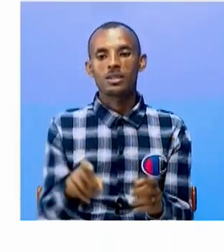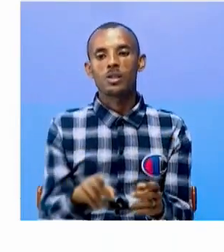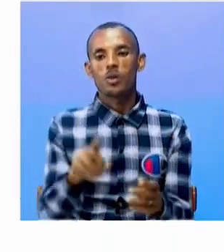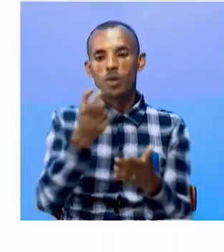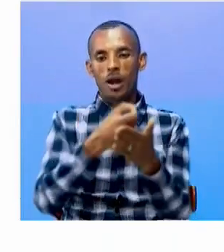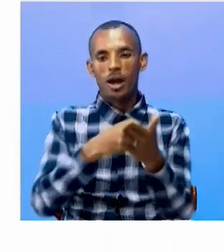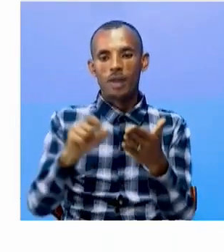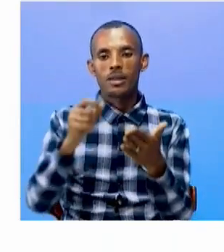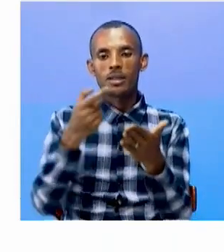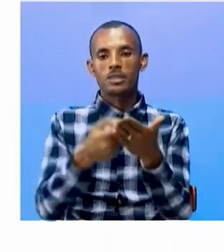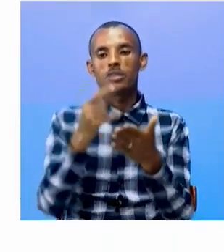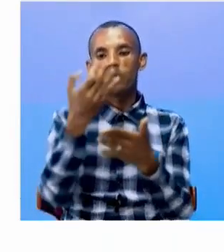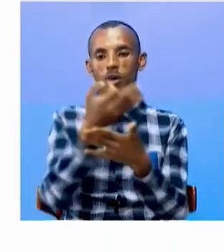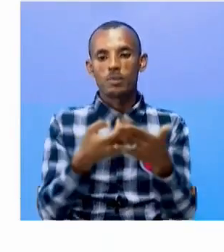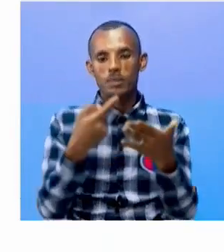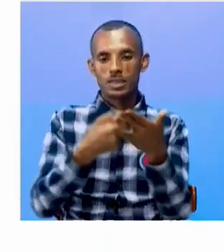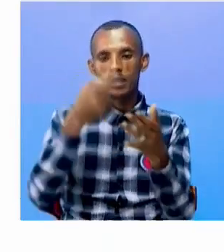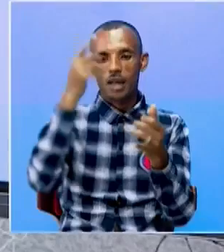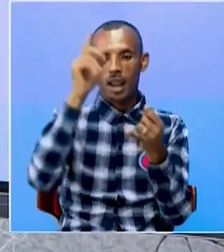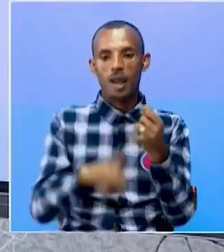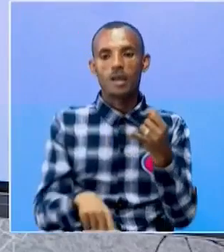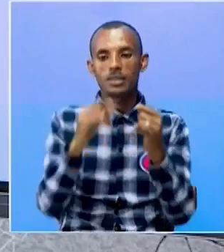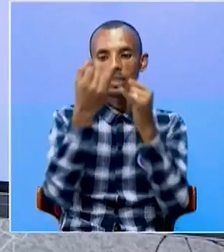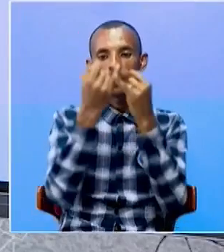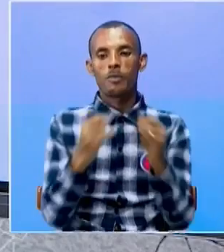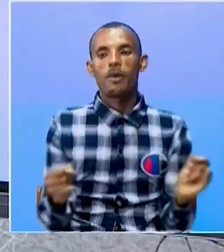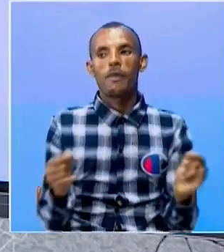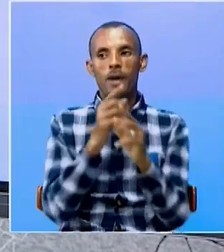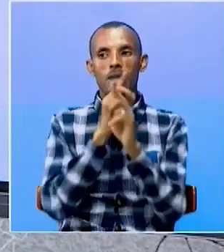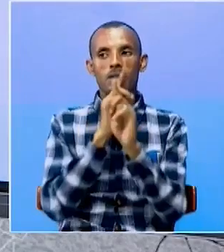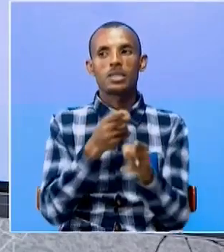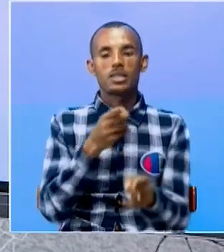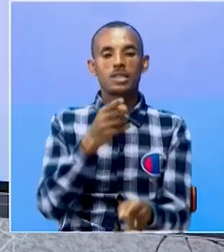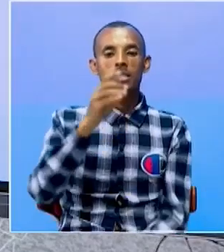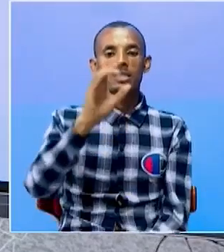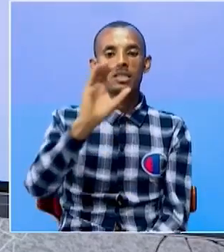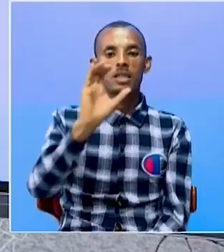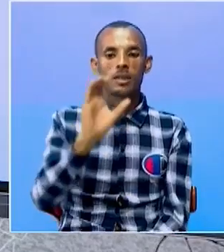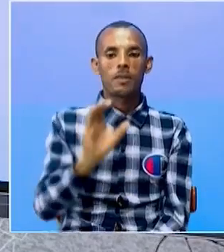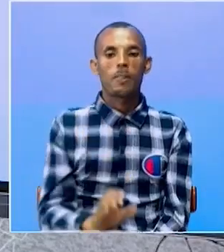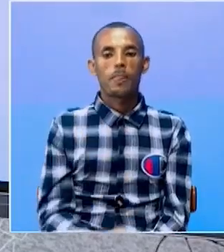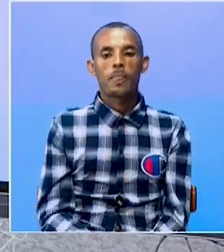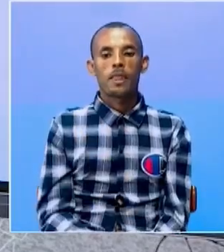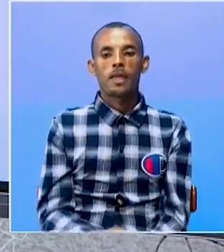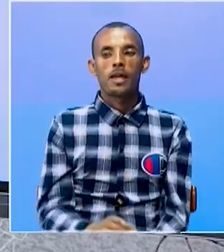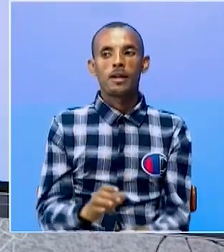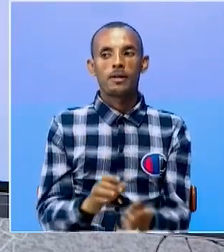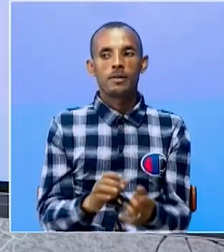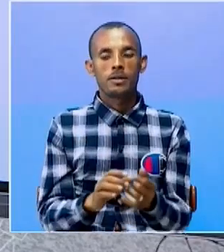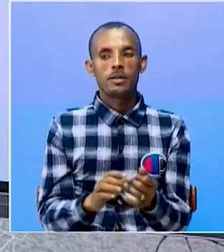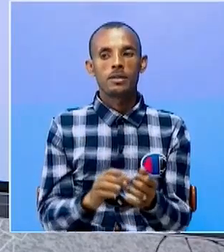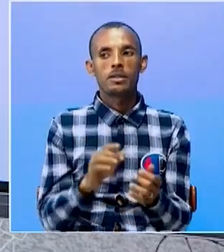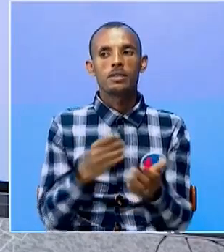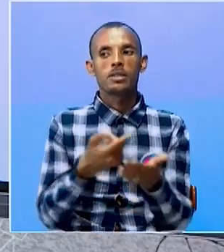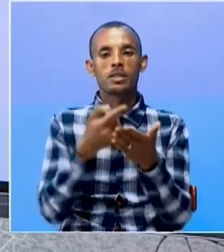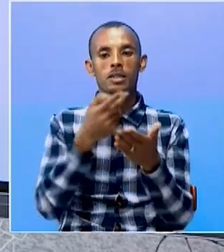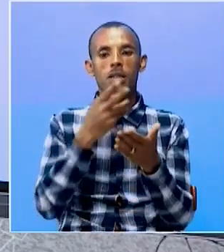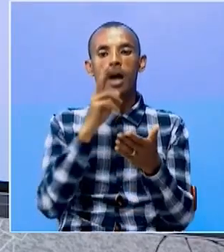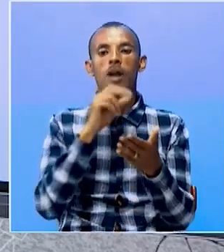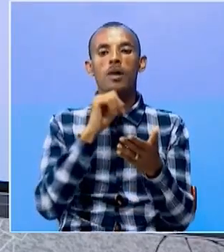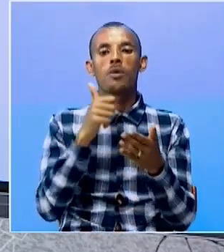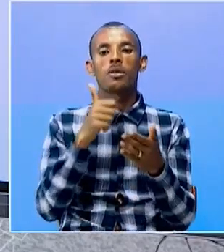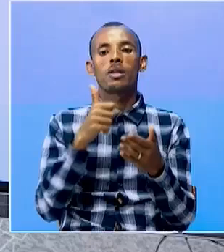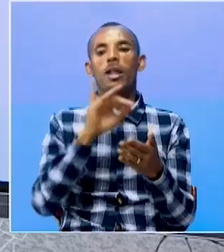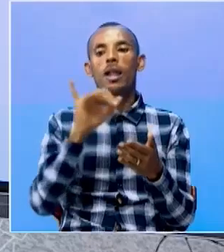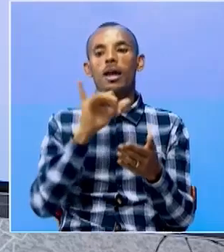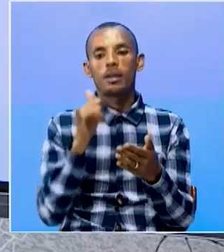in this form. This is the last simplified answer, since these two are not like term, we cannot add.